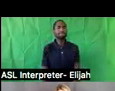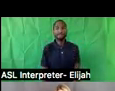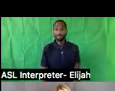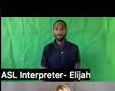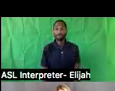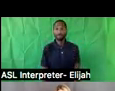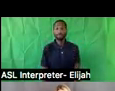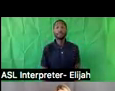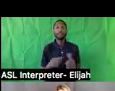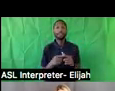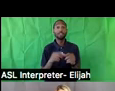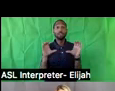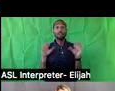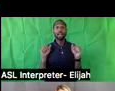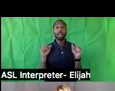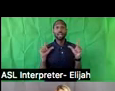And then down your calves.